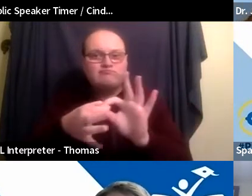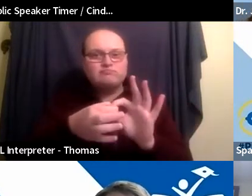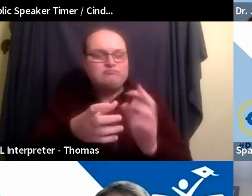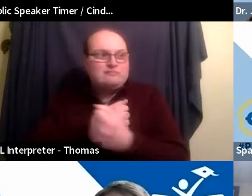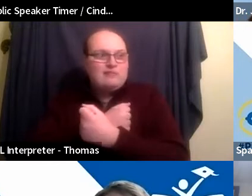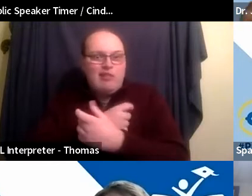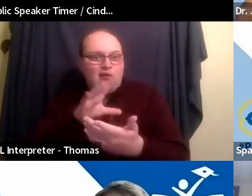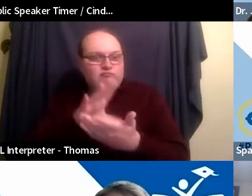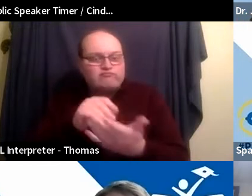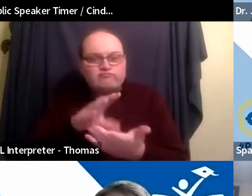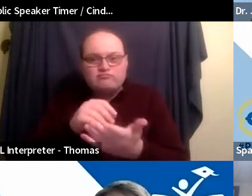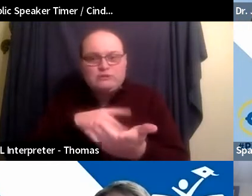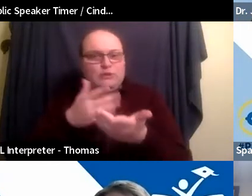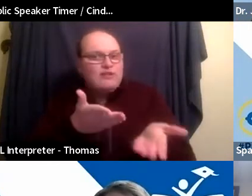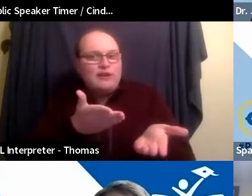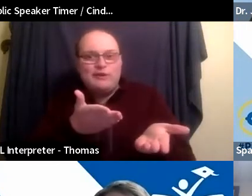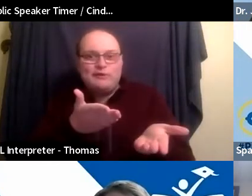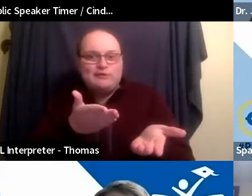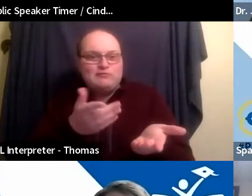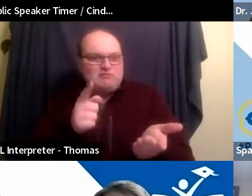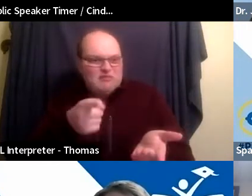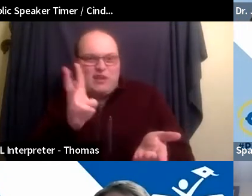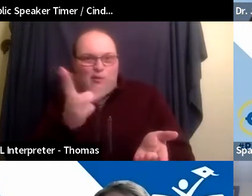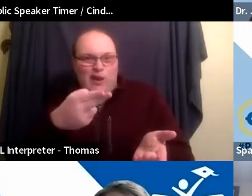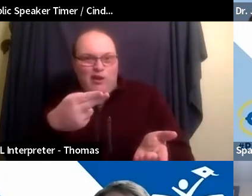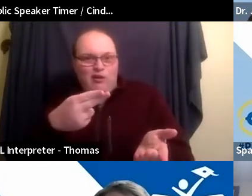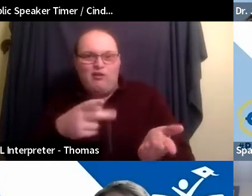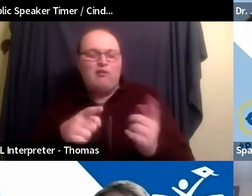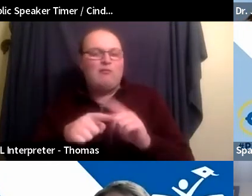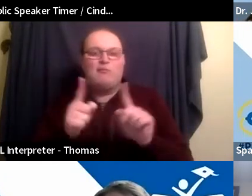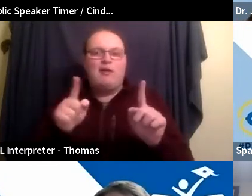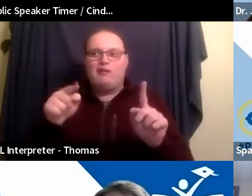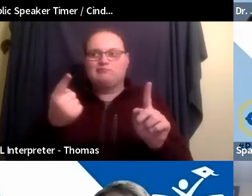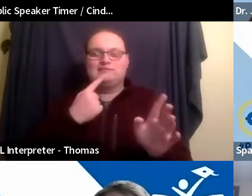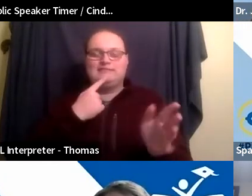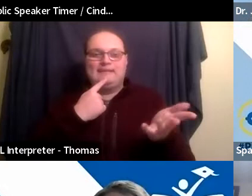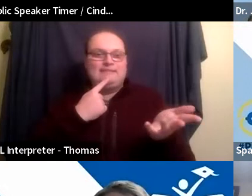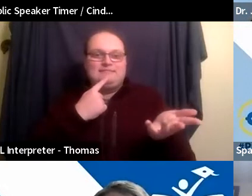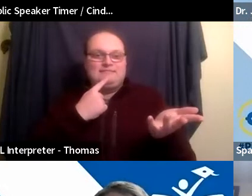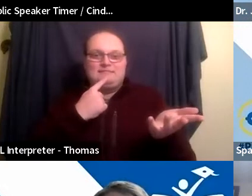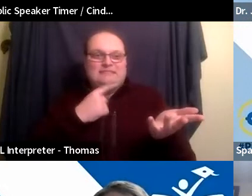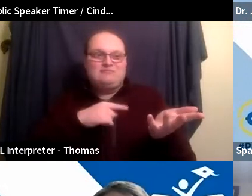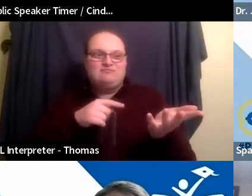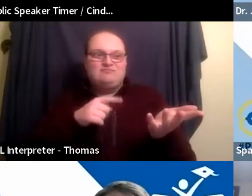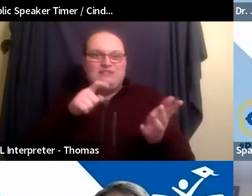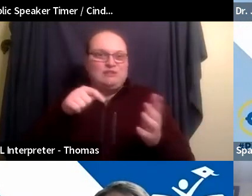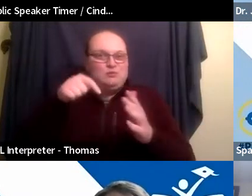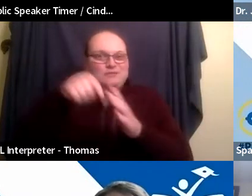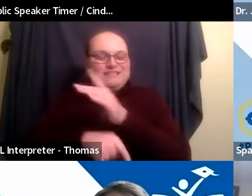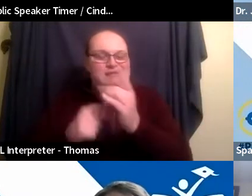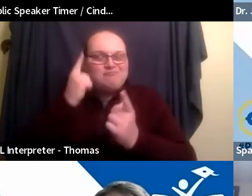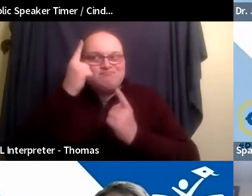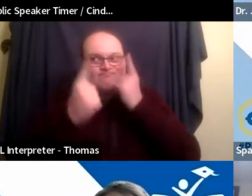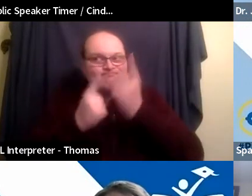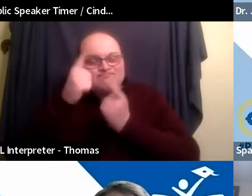at Whitehall. And I'm just saying that this should really be seriously reconsidered at this